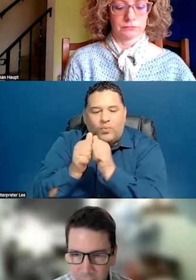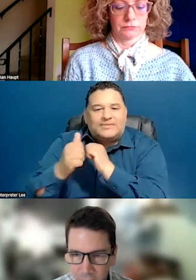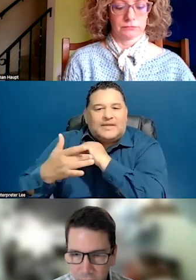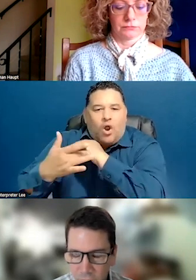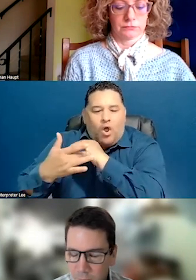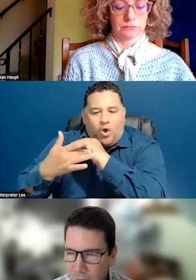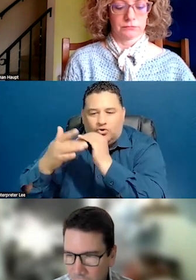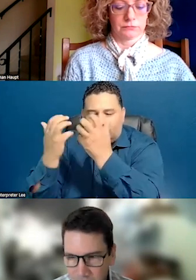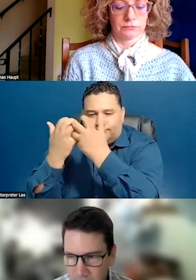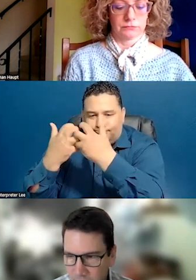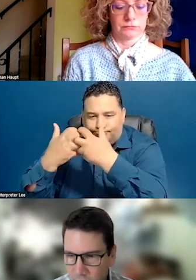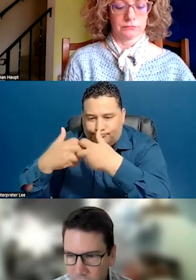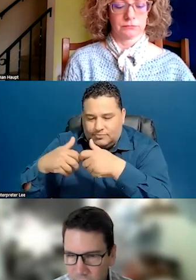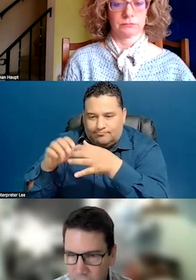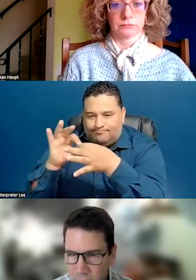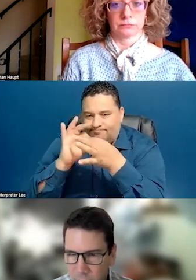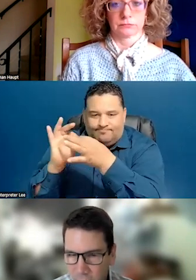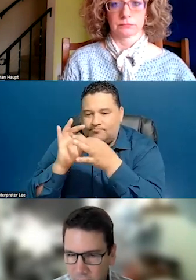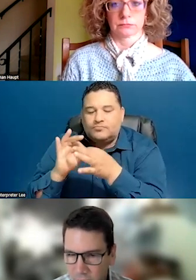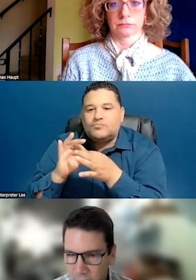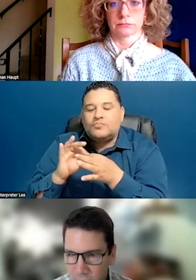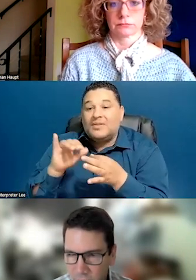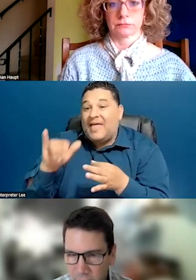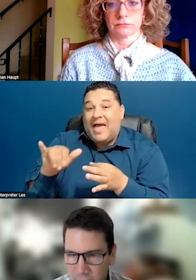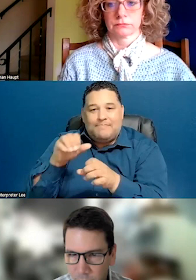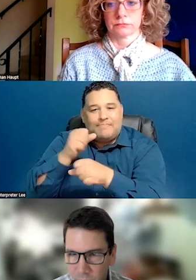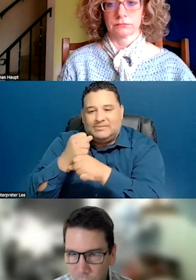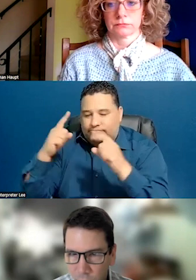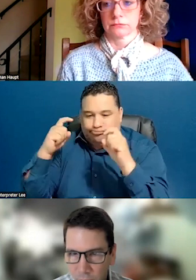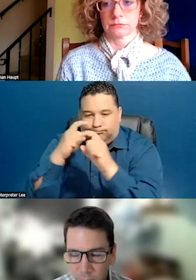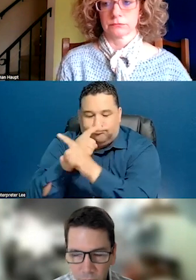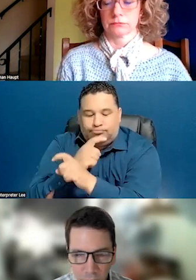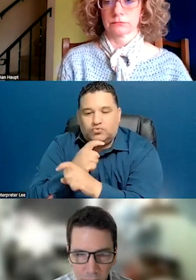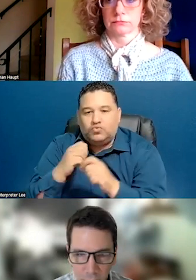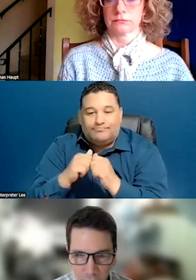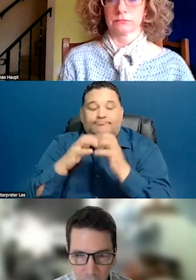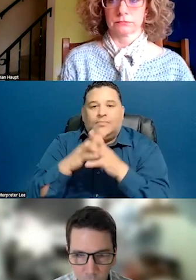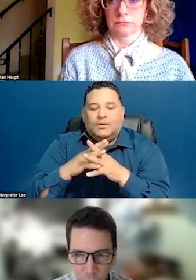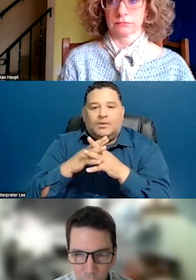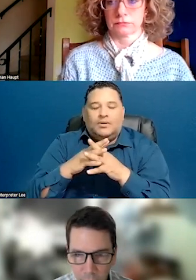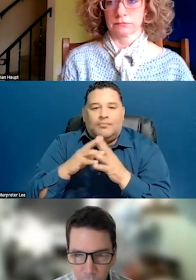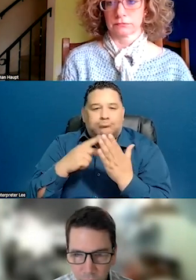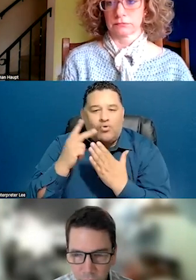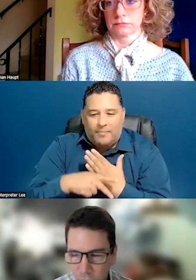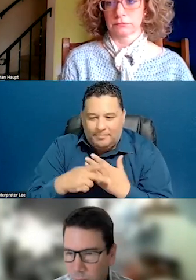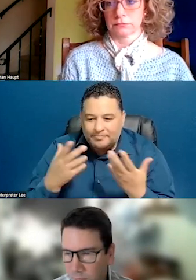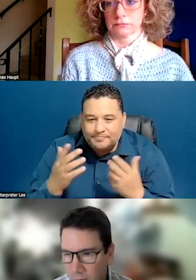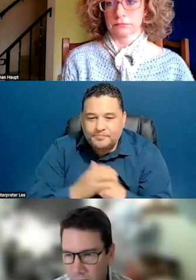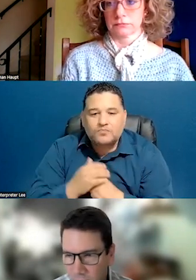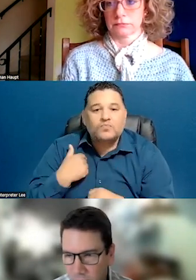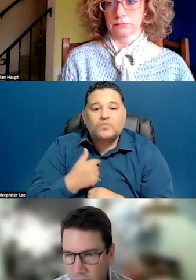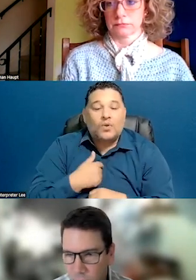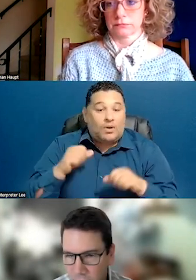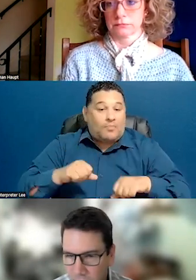that dramatically increases the complexity of standing up these programs. We were able to start